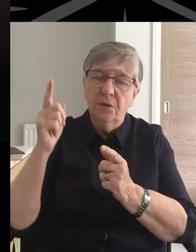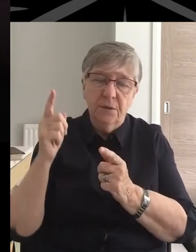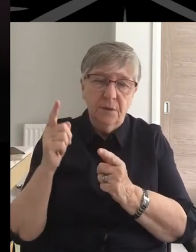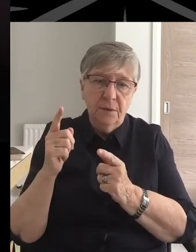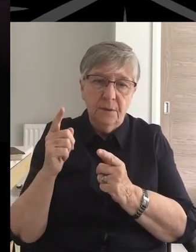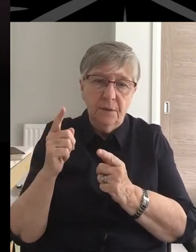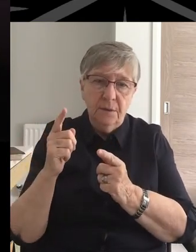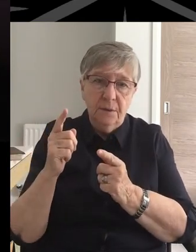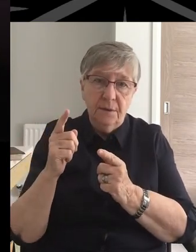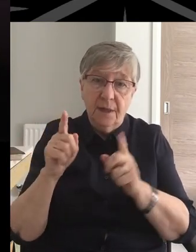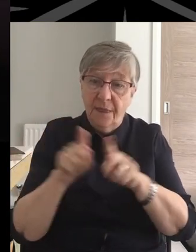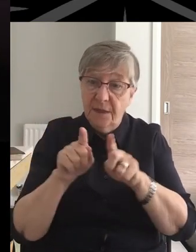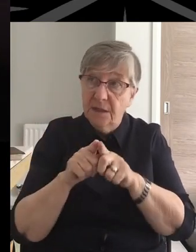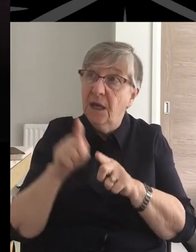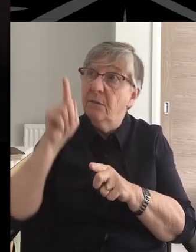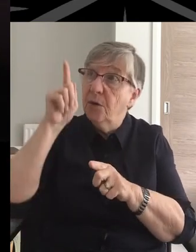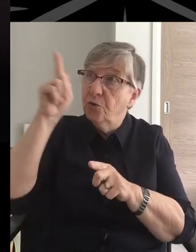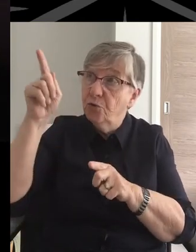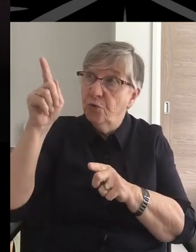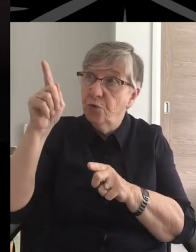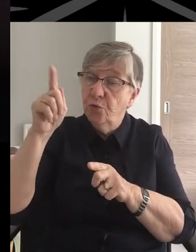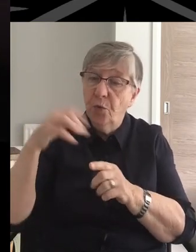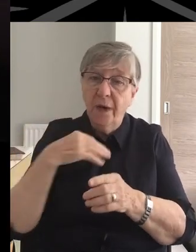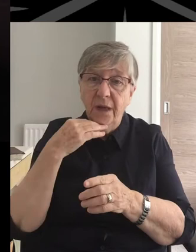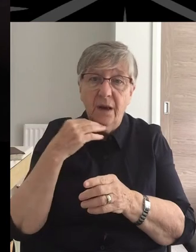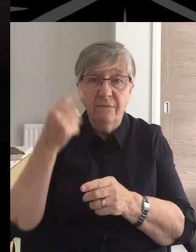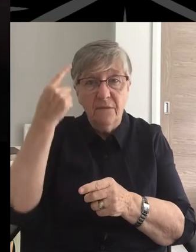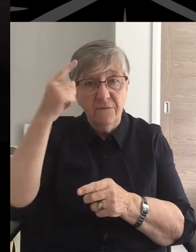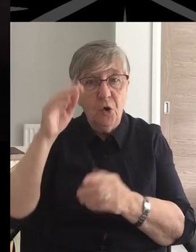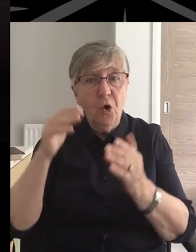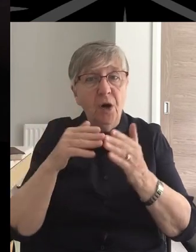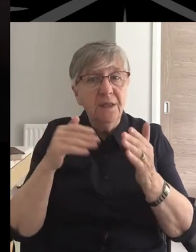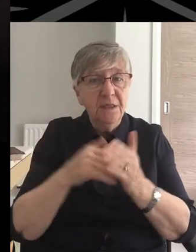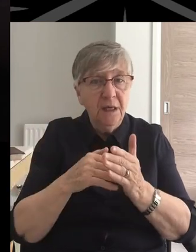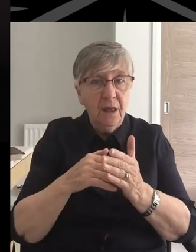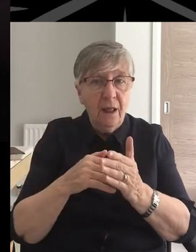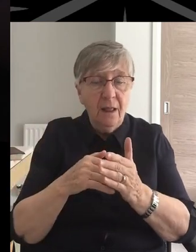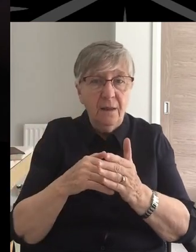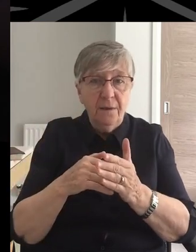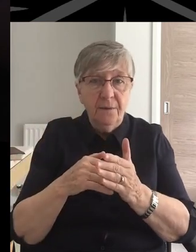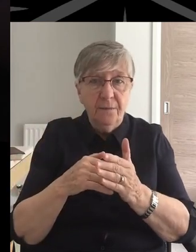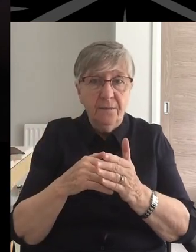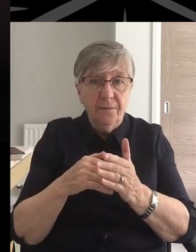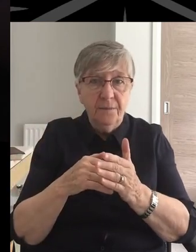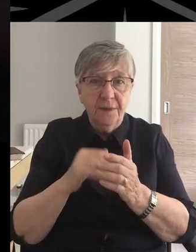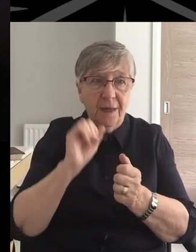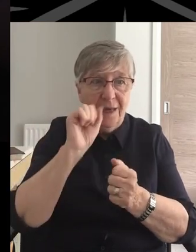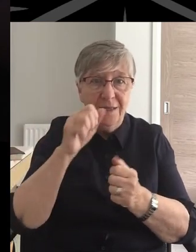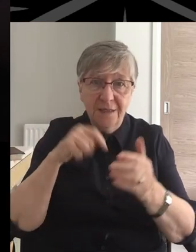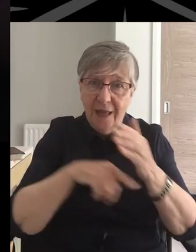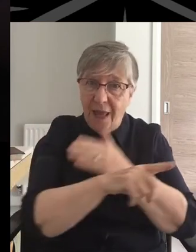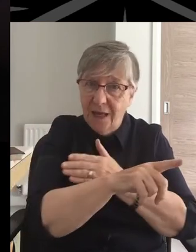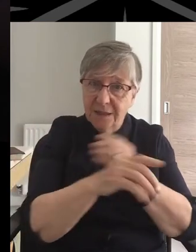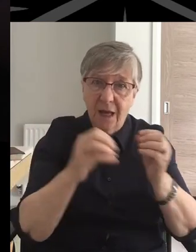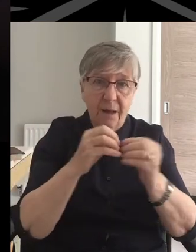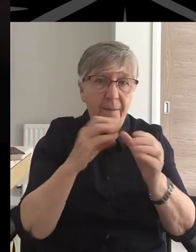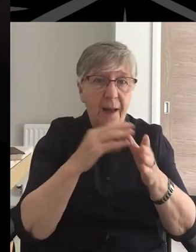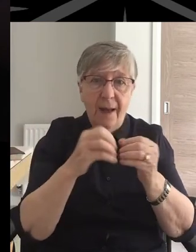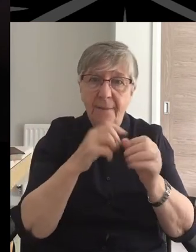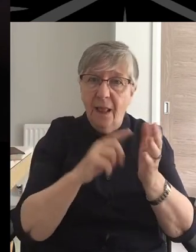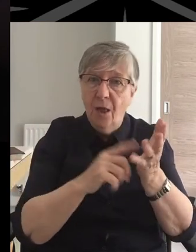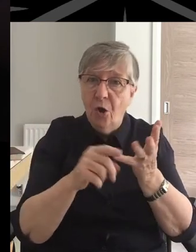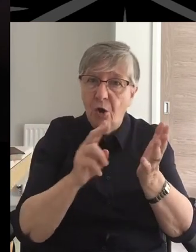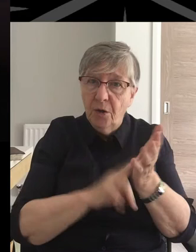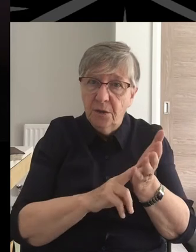that just as you were Ezekiel's sufficiency and his exile in Babylon, just as you